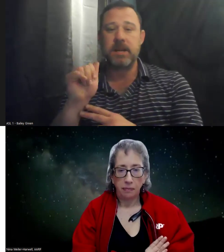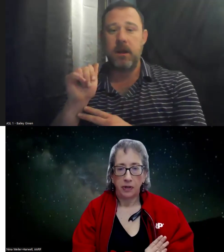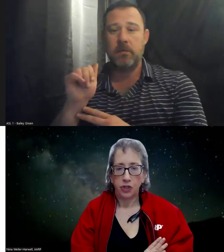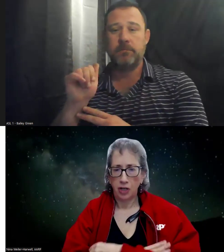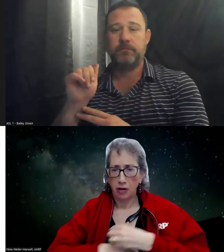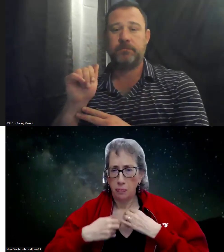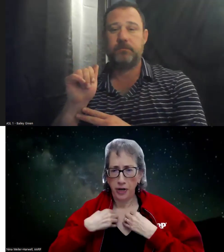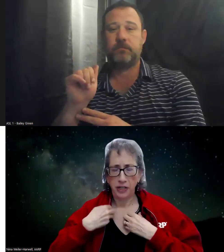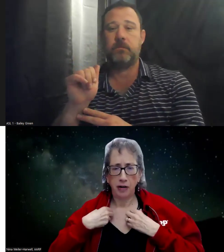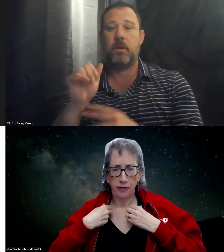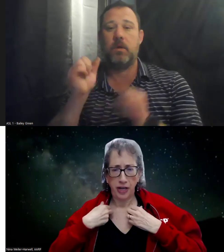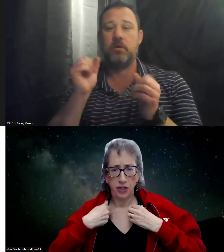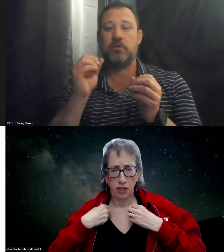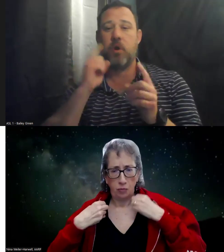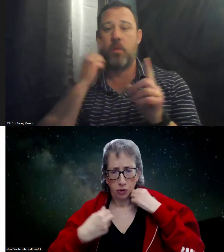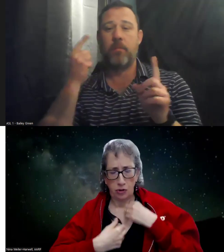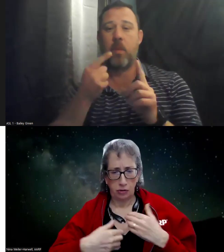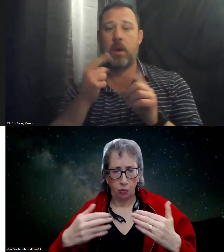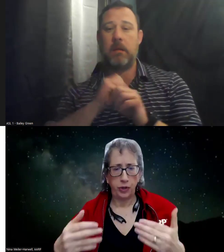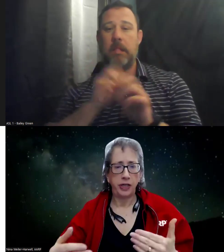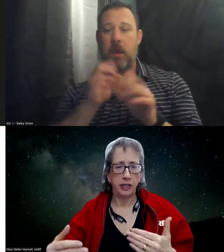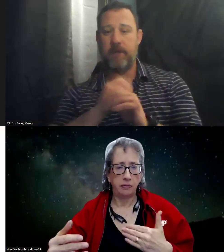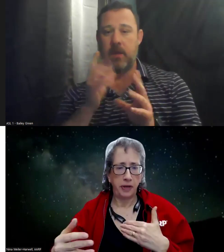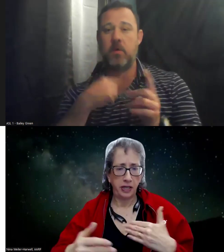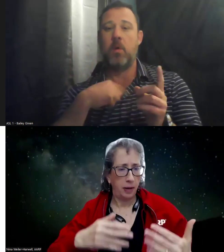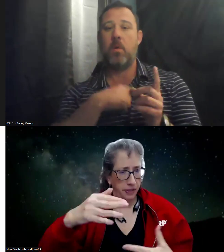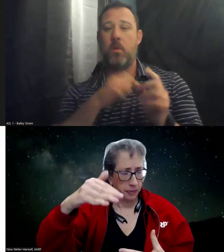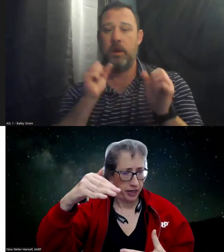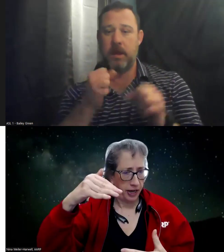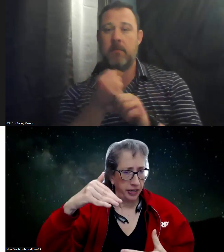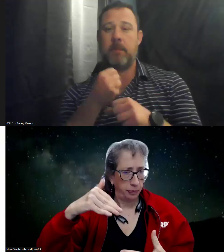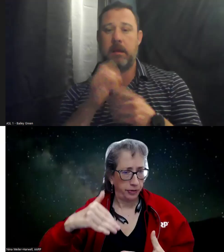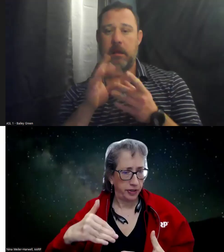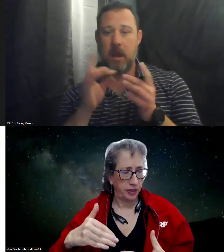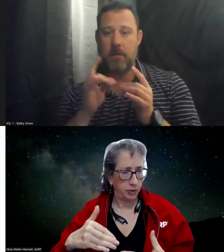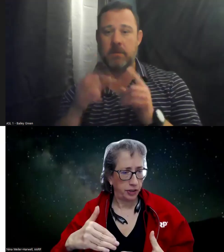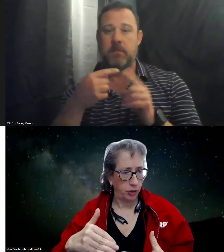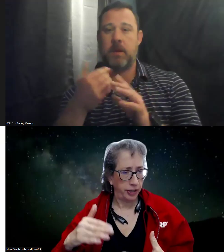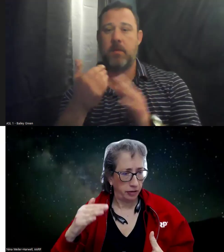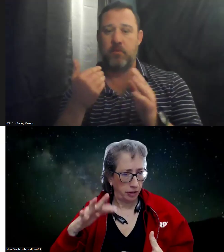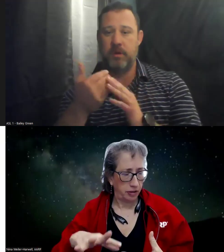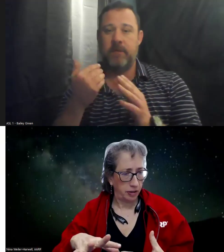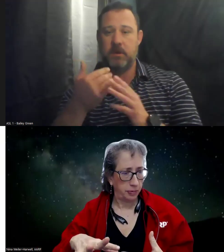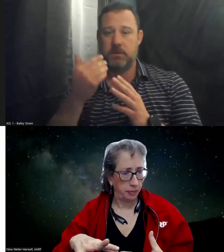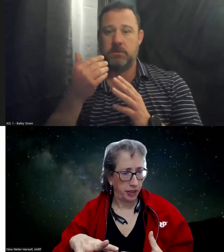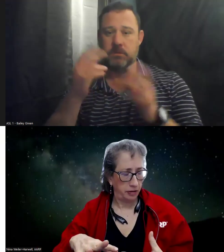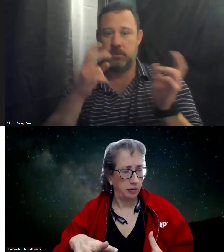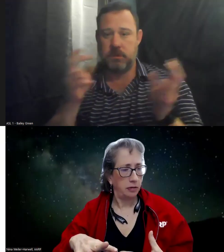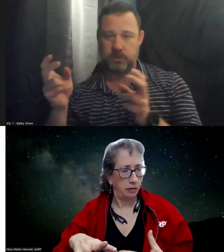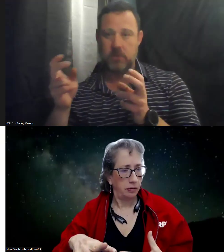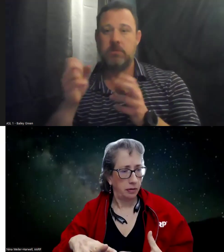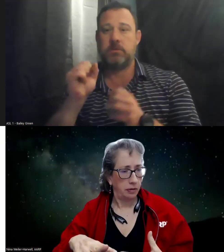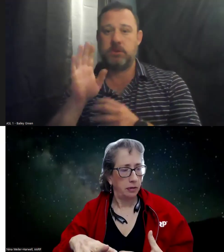again. So point of clarification, we can make comments about any of the previous subjects, right? It's the subcommittee